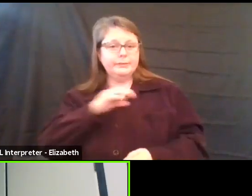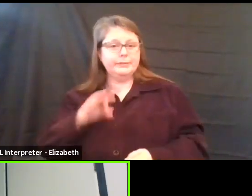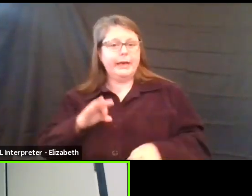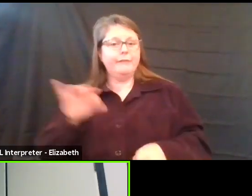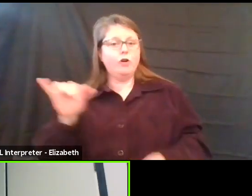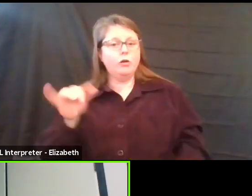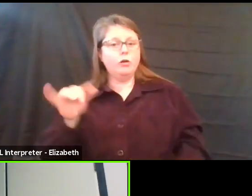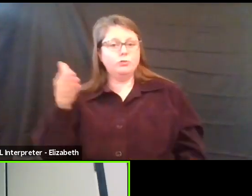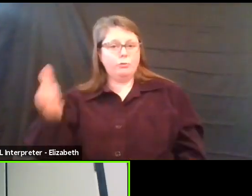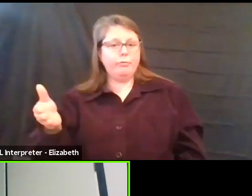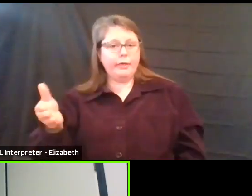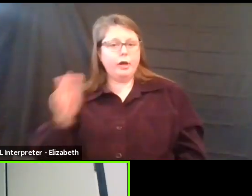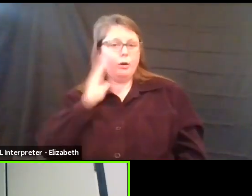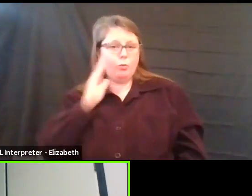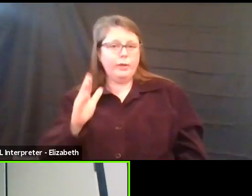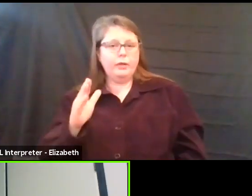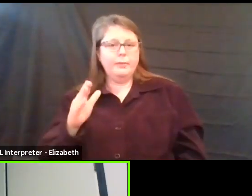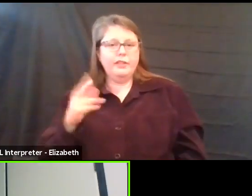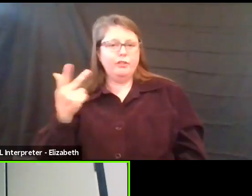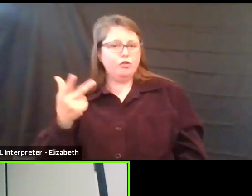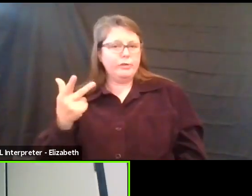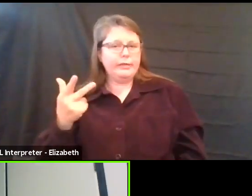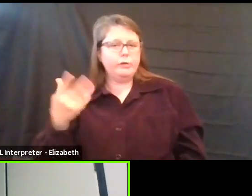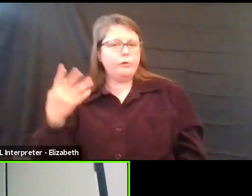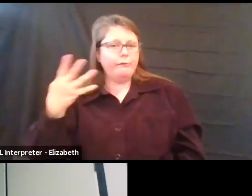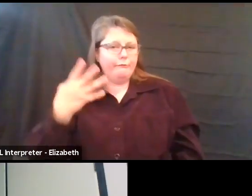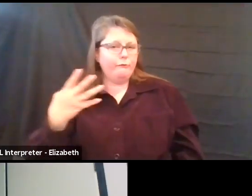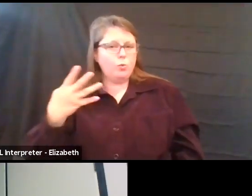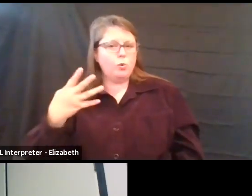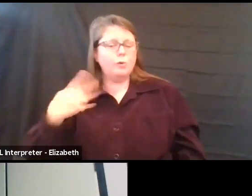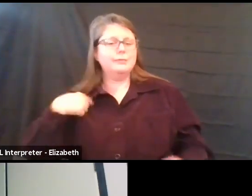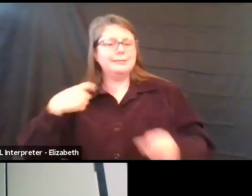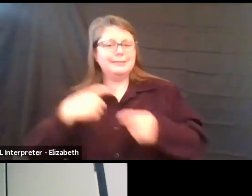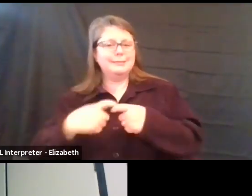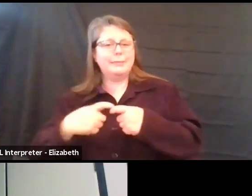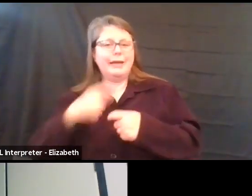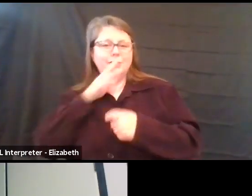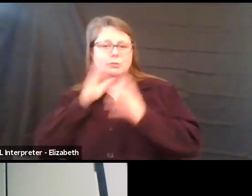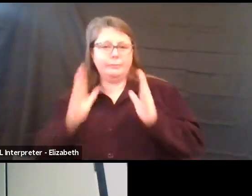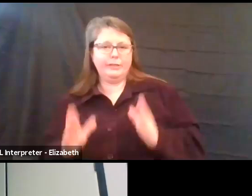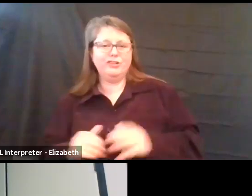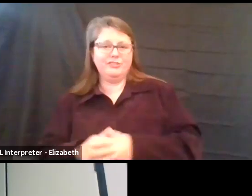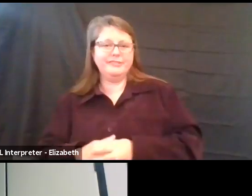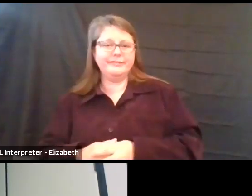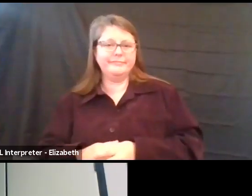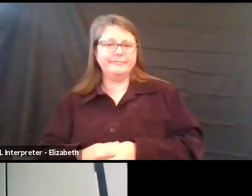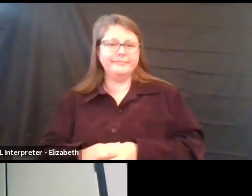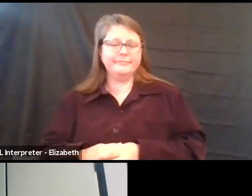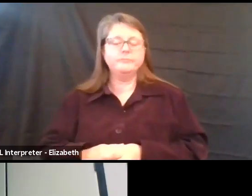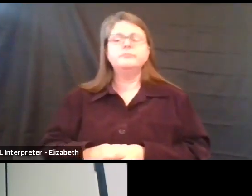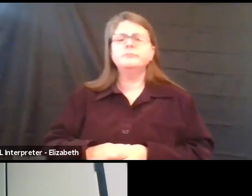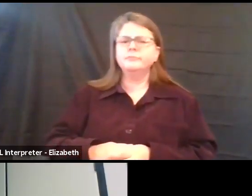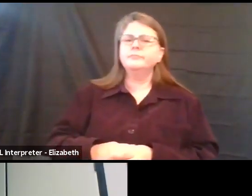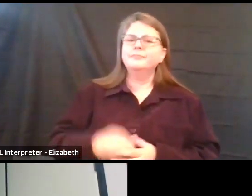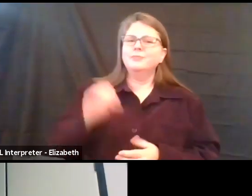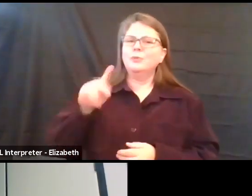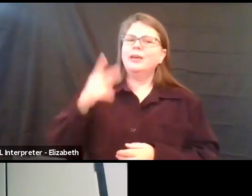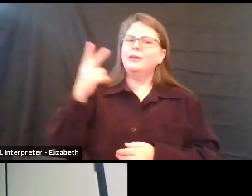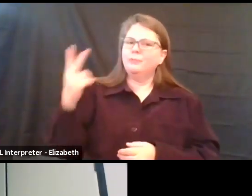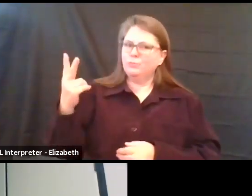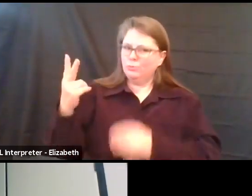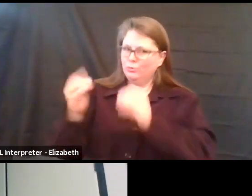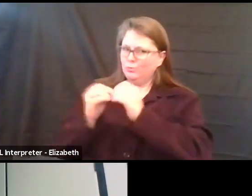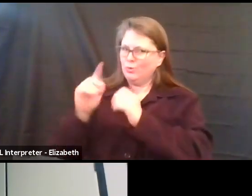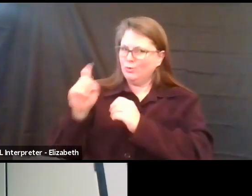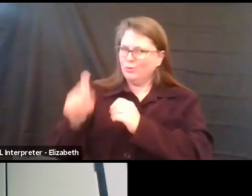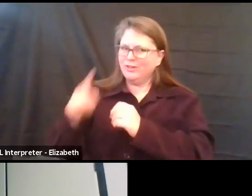well. Right. So we will have that capability. So I have 2 more questions that I'm going to voice for the audience. One is there